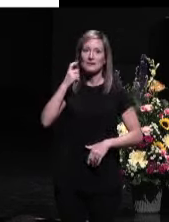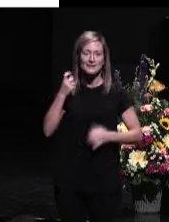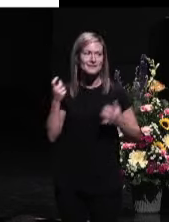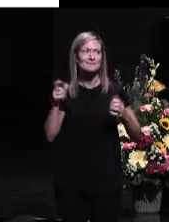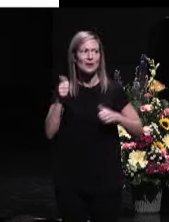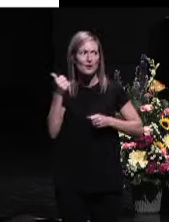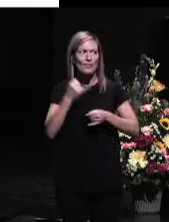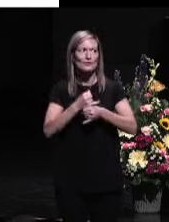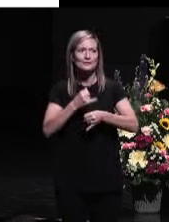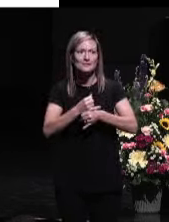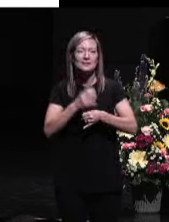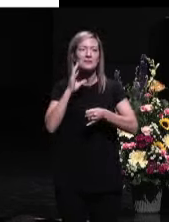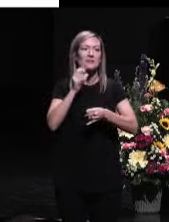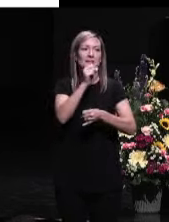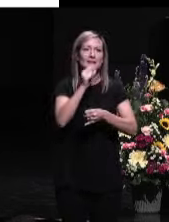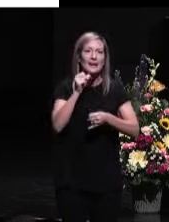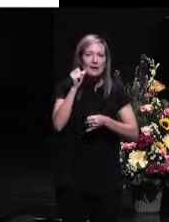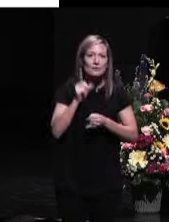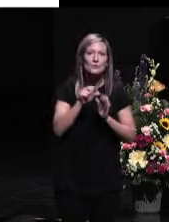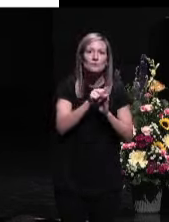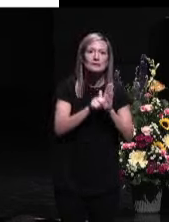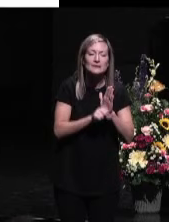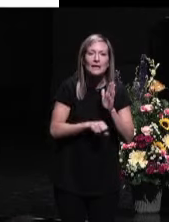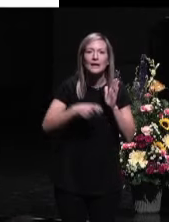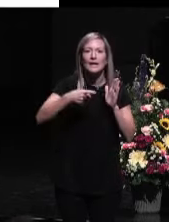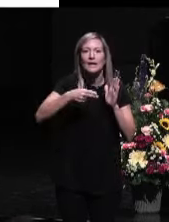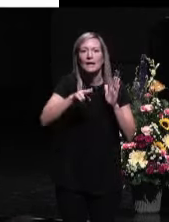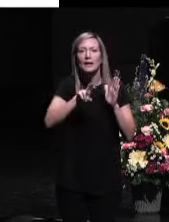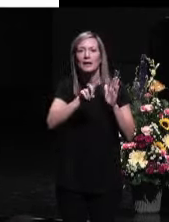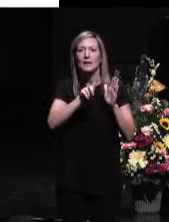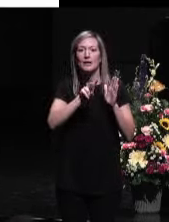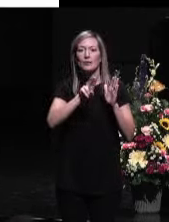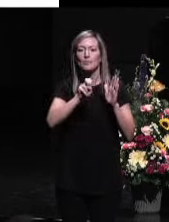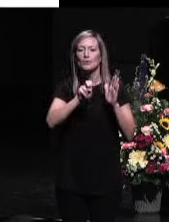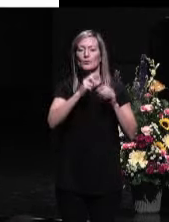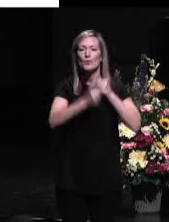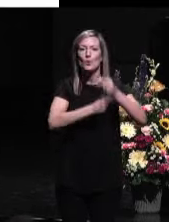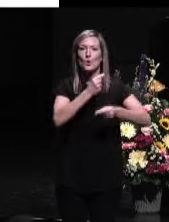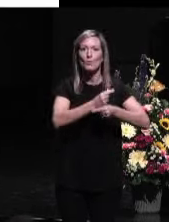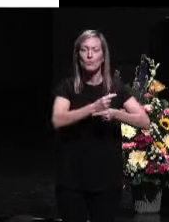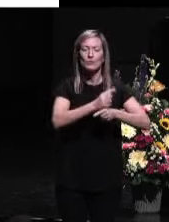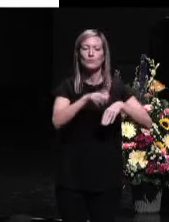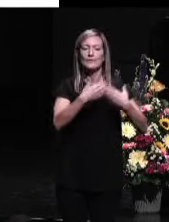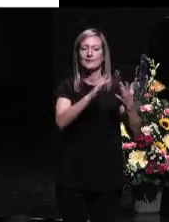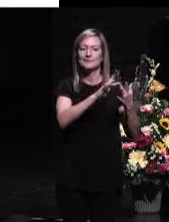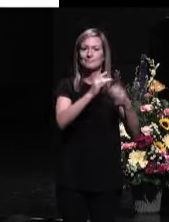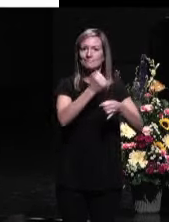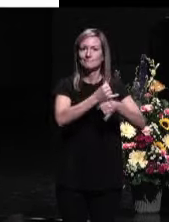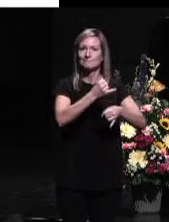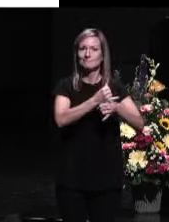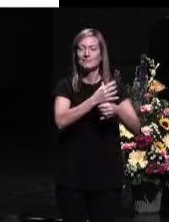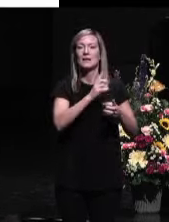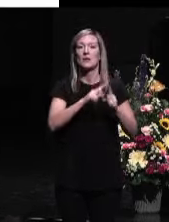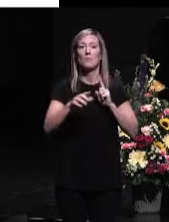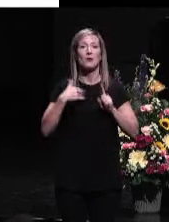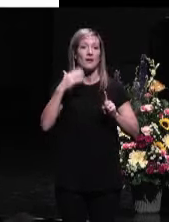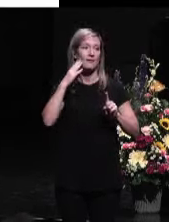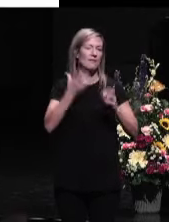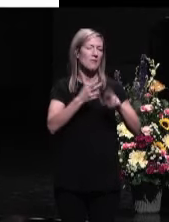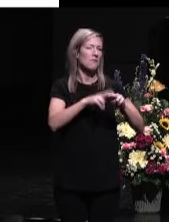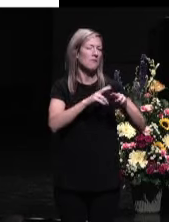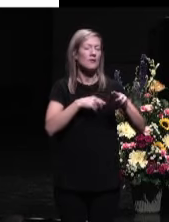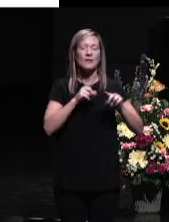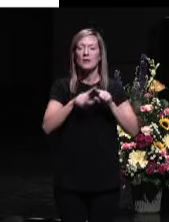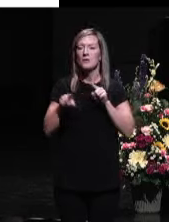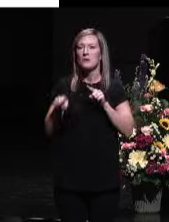Arizona States and the Purdue Globals and others in terms of the total number of students who are attending from Wisconsin, but I do know that of the brick and